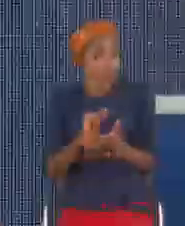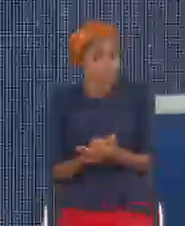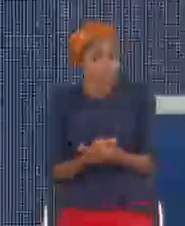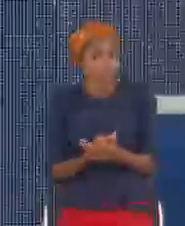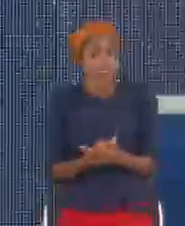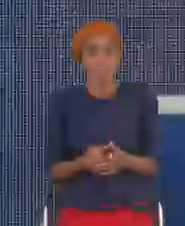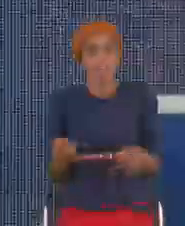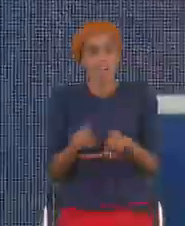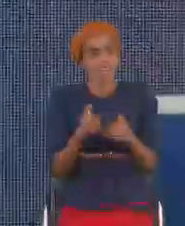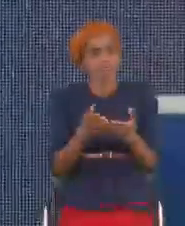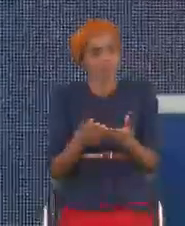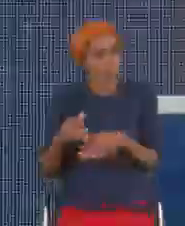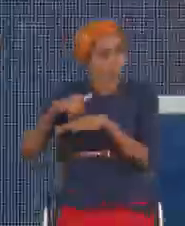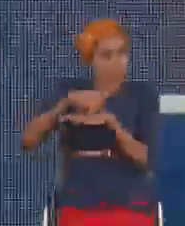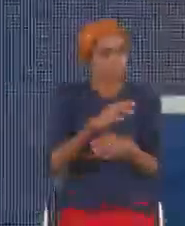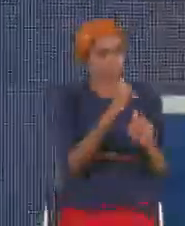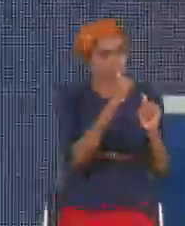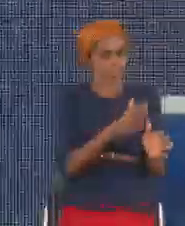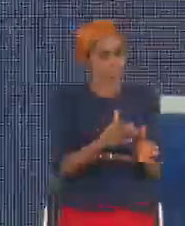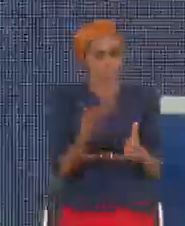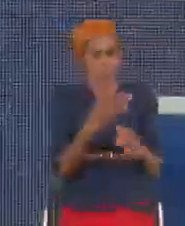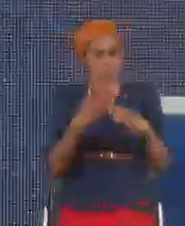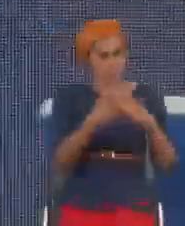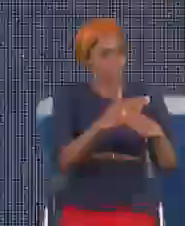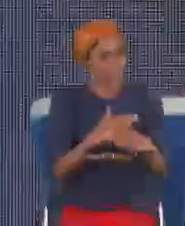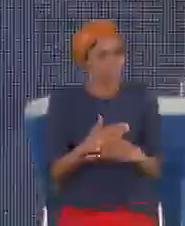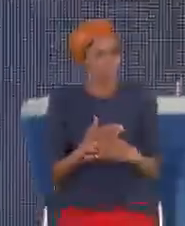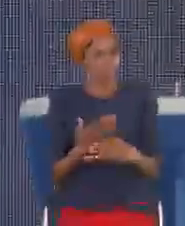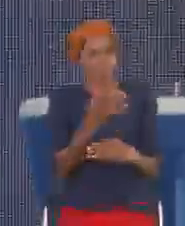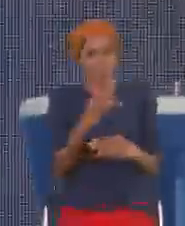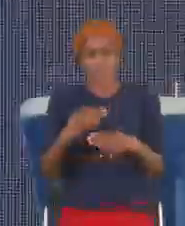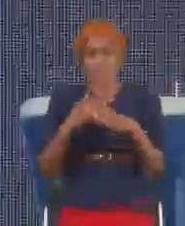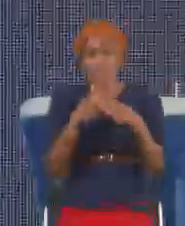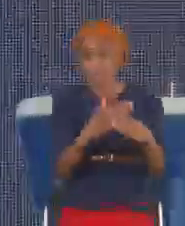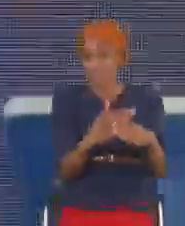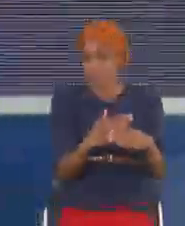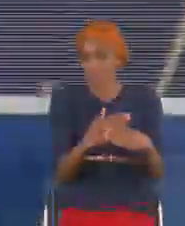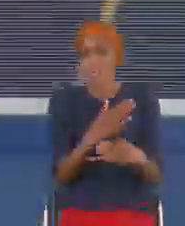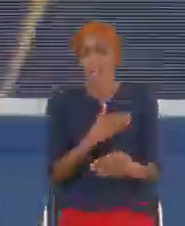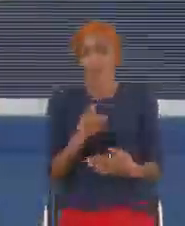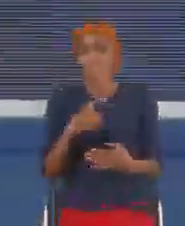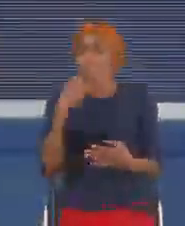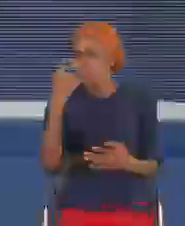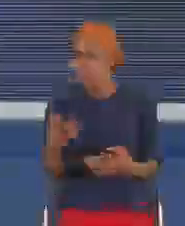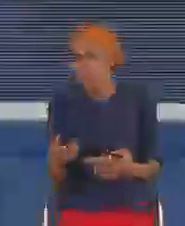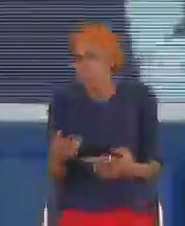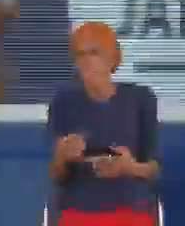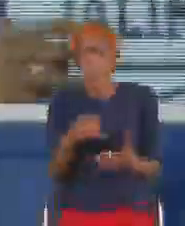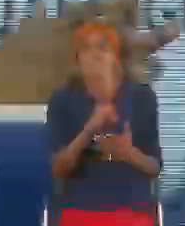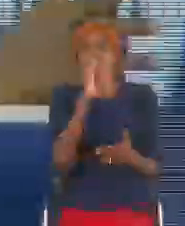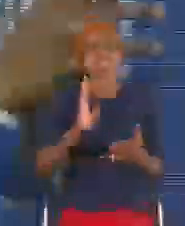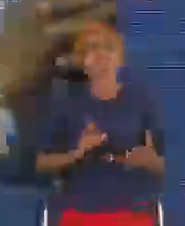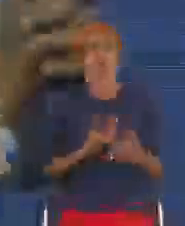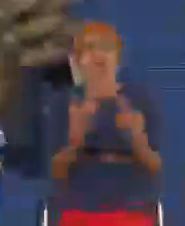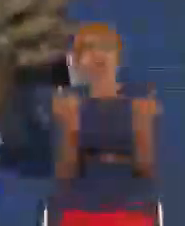to send blessing, there's a blockage, there's a barrier. And it says, it's our